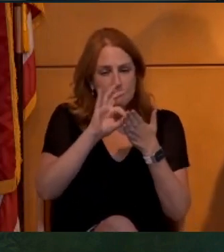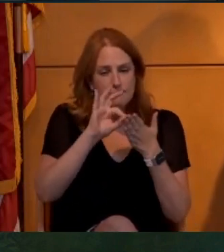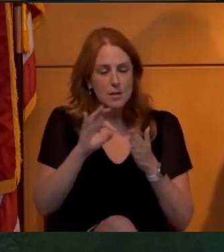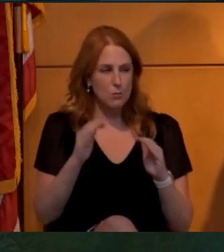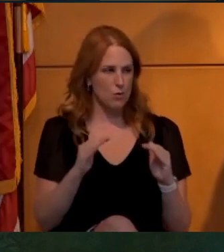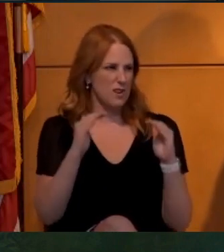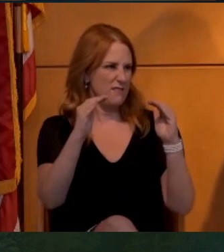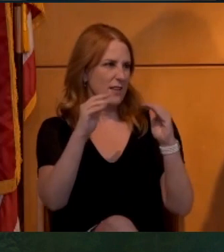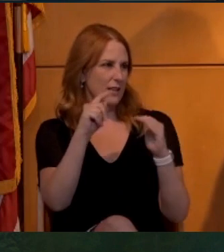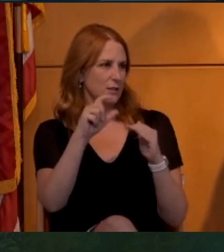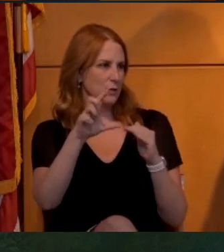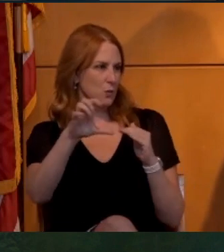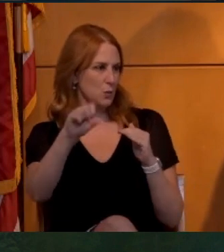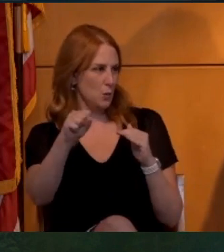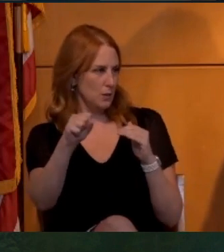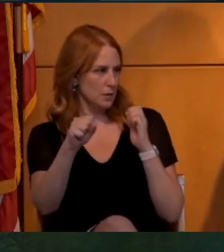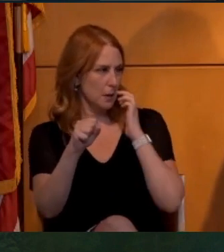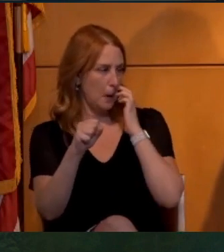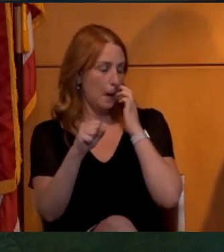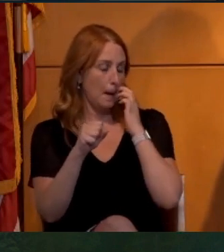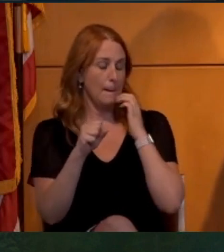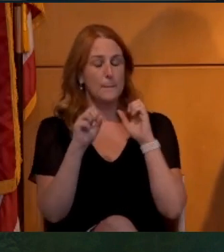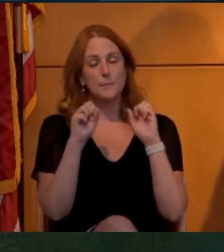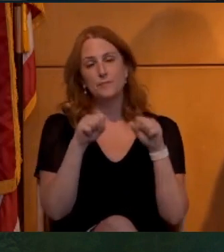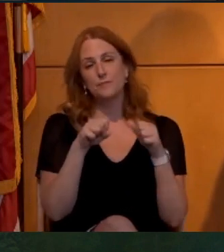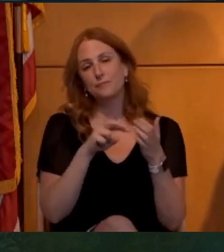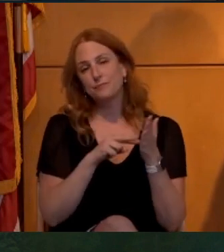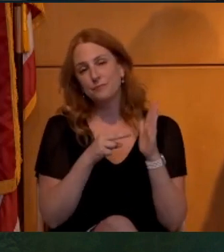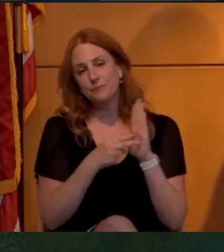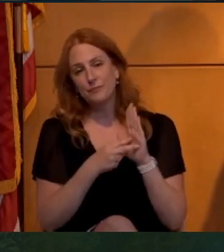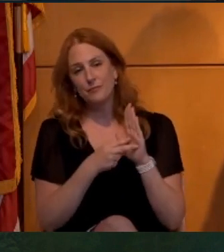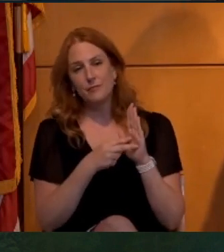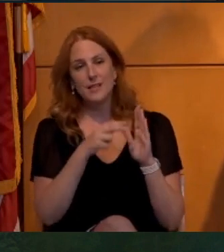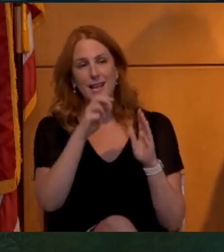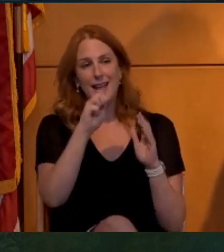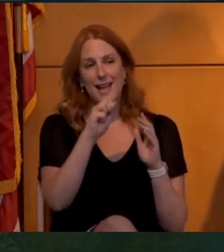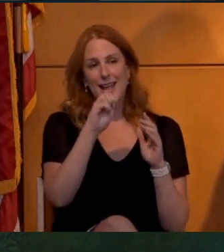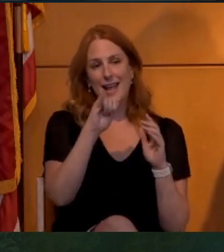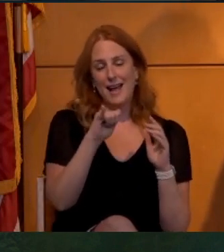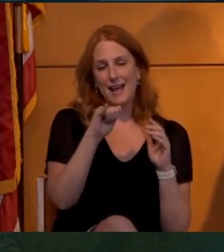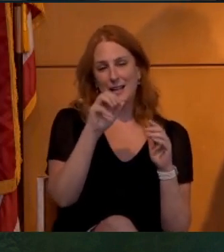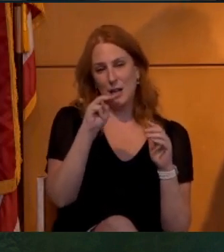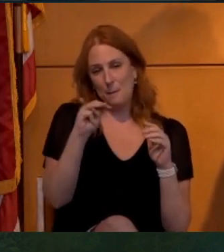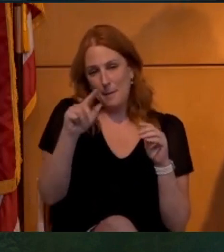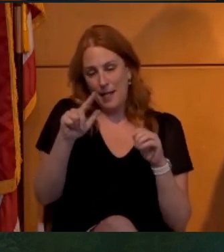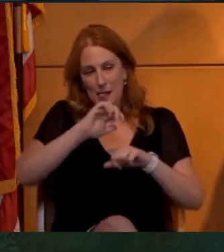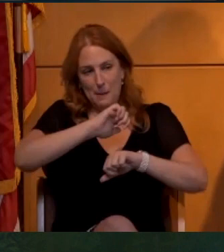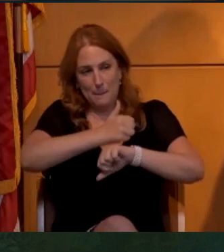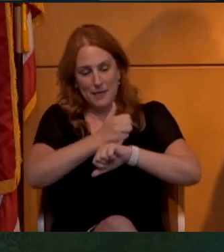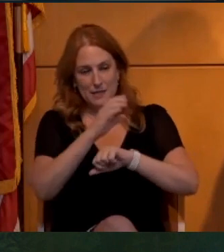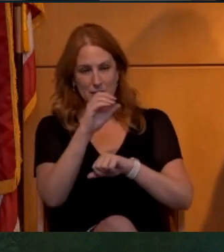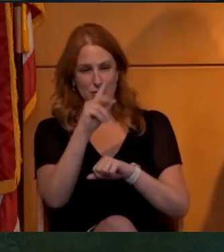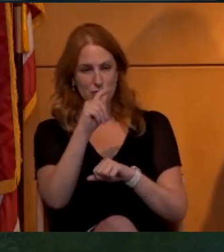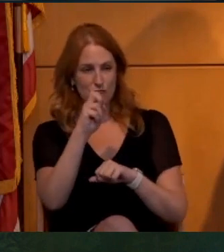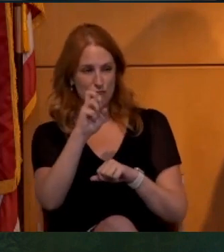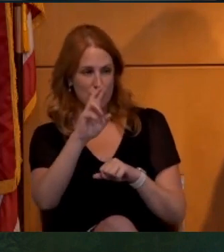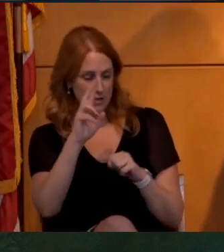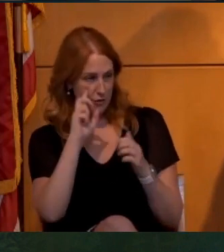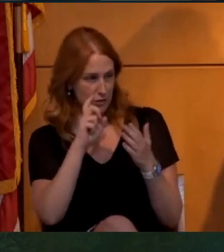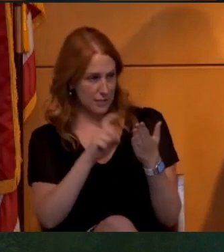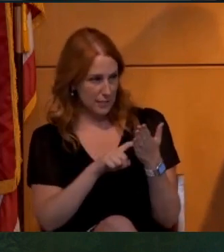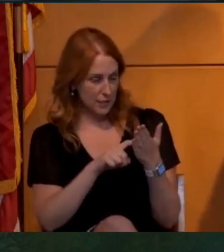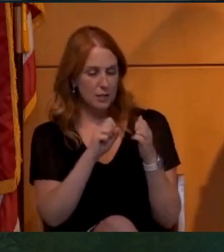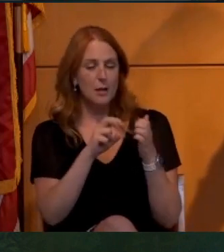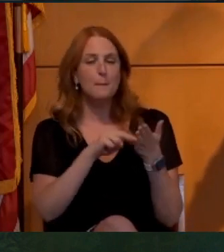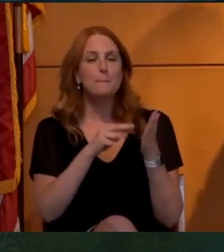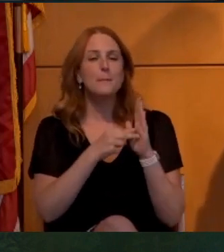tools. These include such things as AI and ML based crater detection. This finds